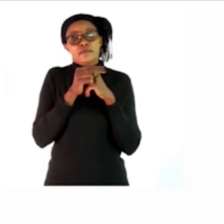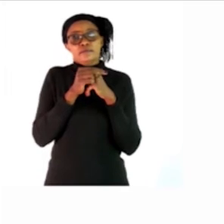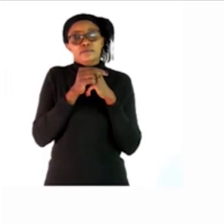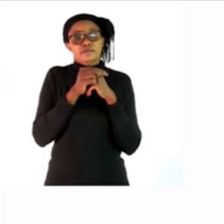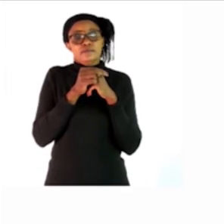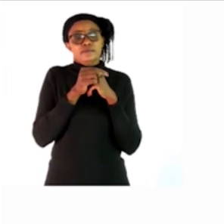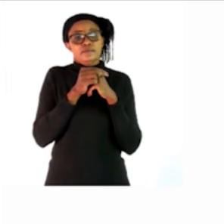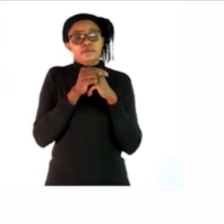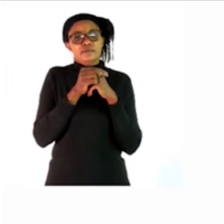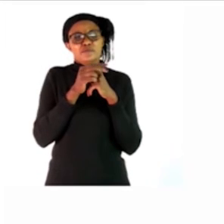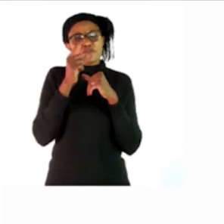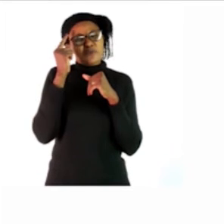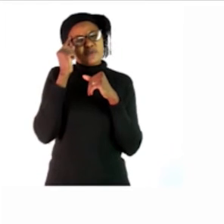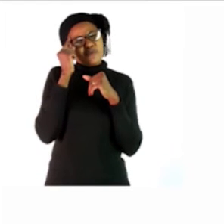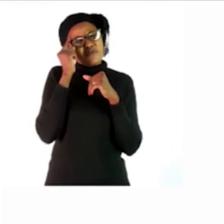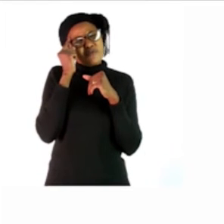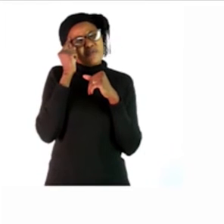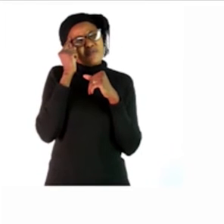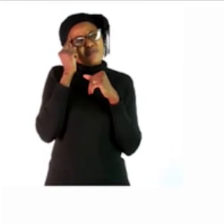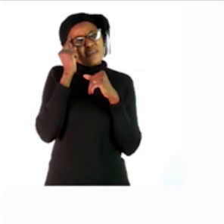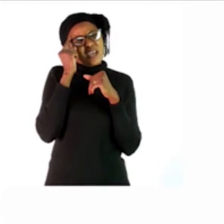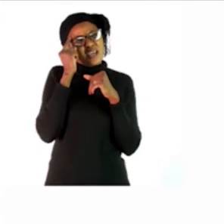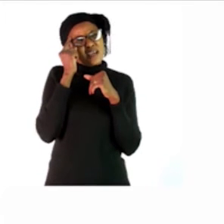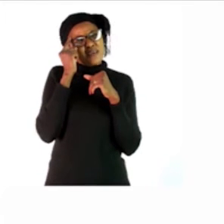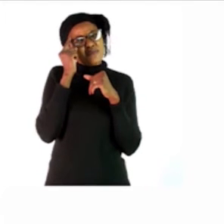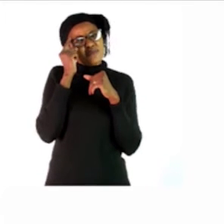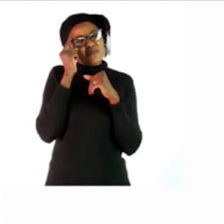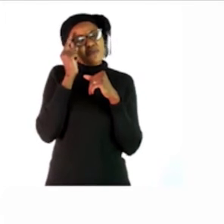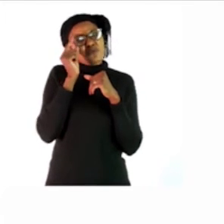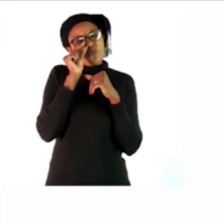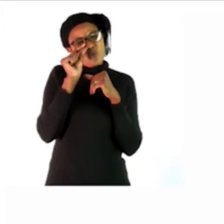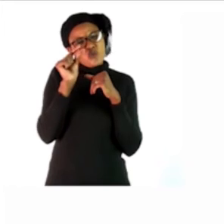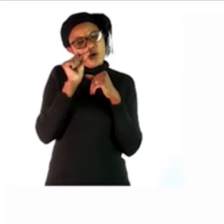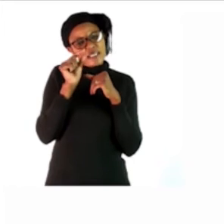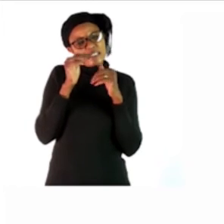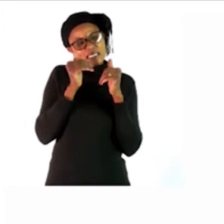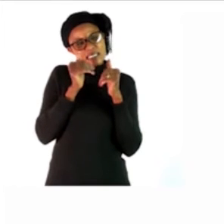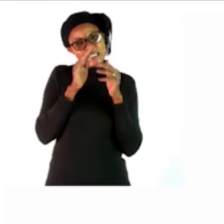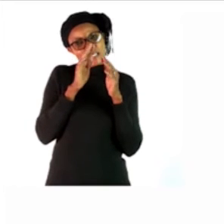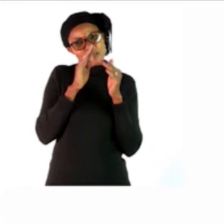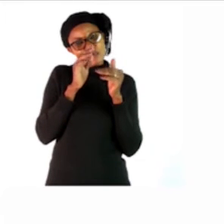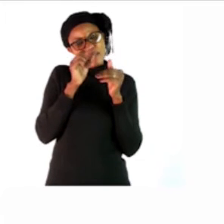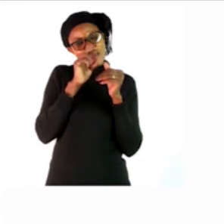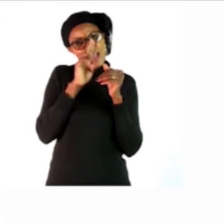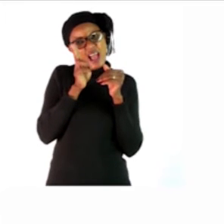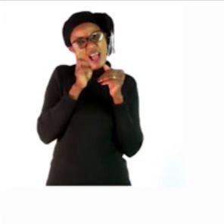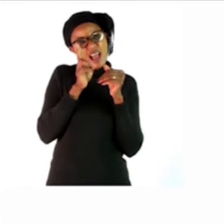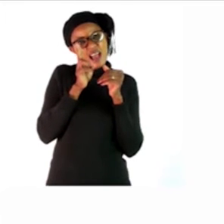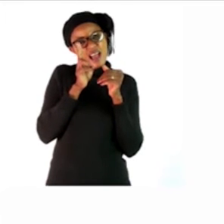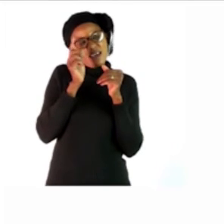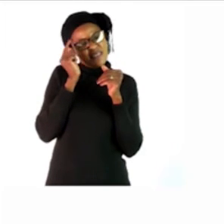Can you think of a few words starting with H? Let's